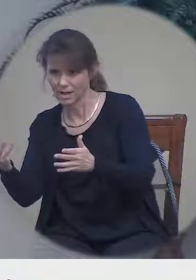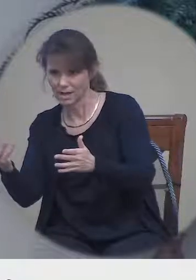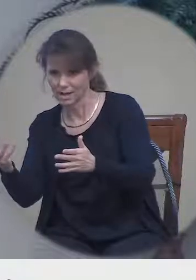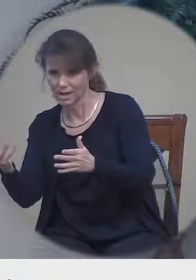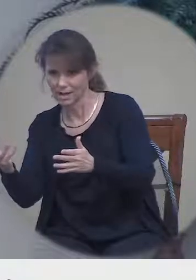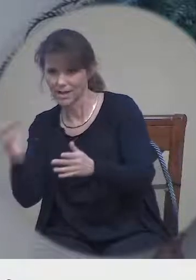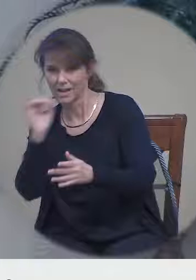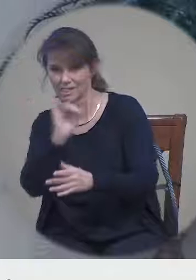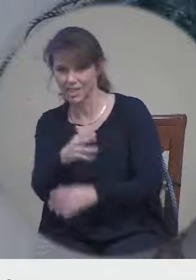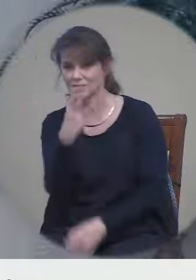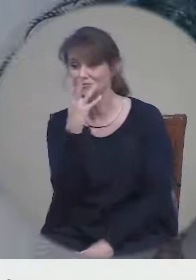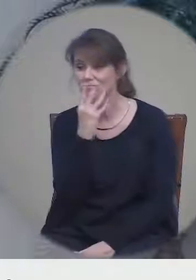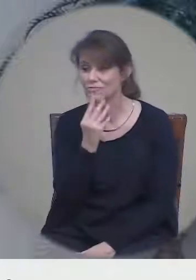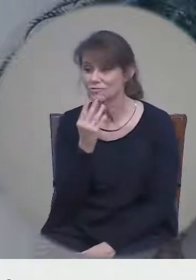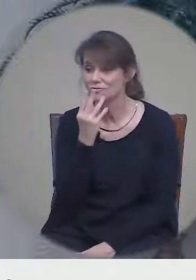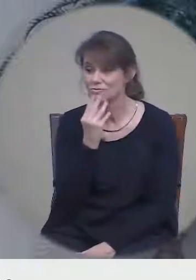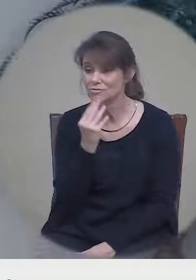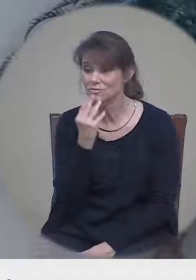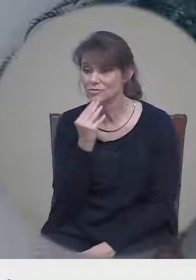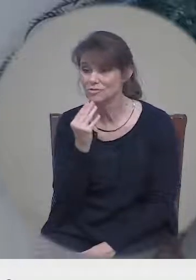It's the Jewish system.